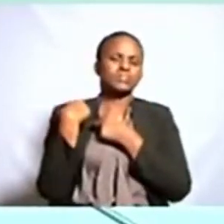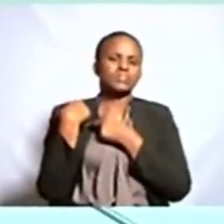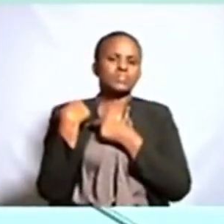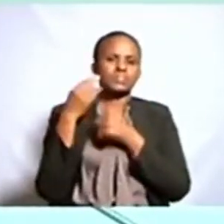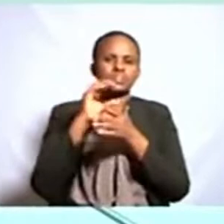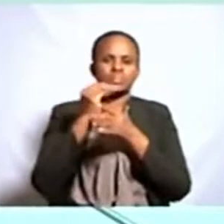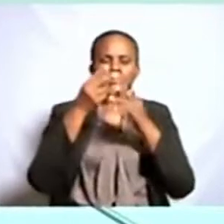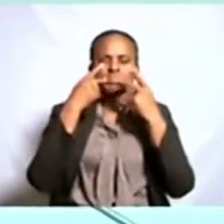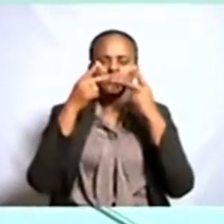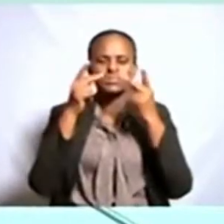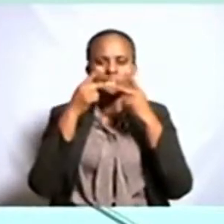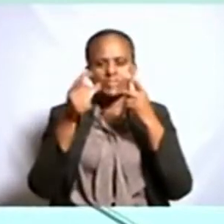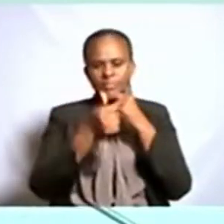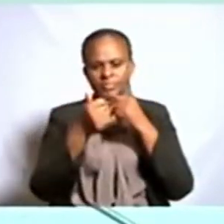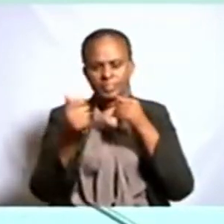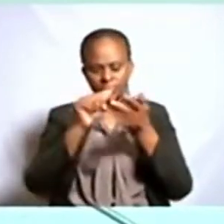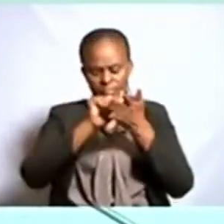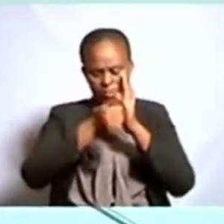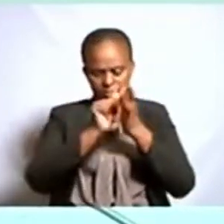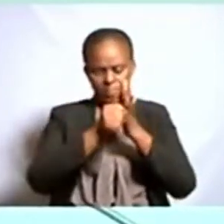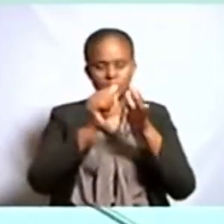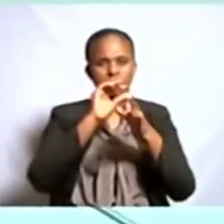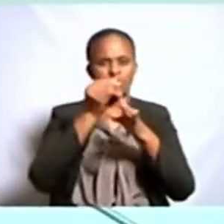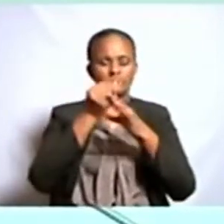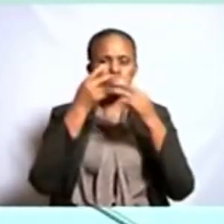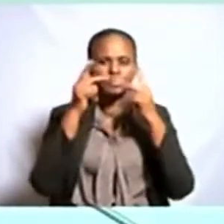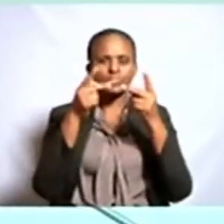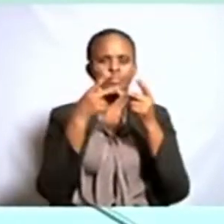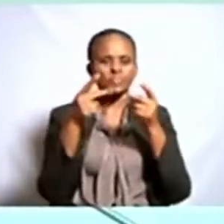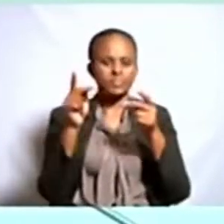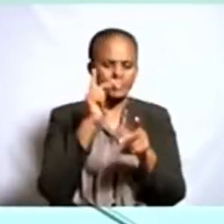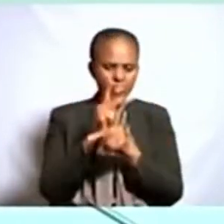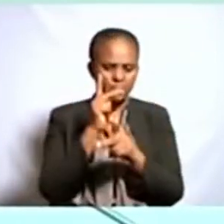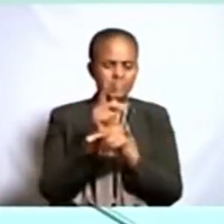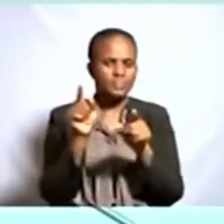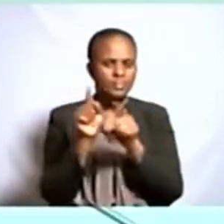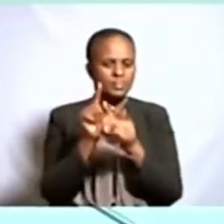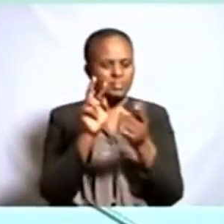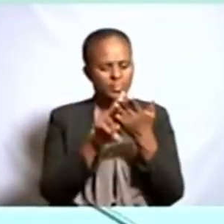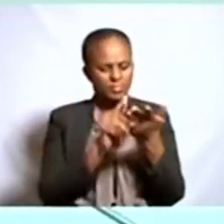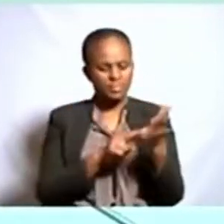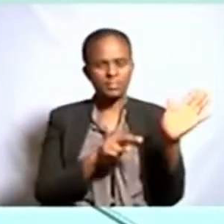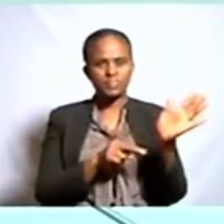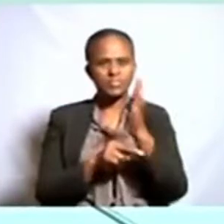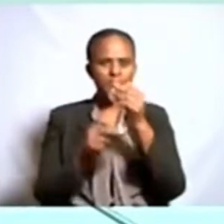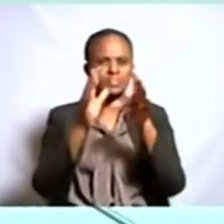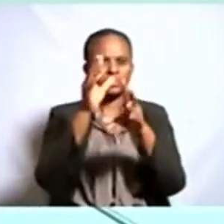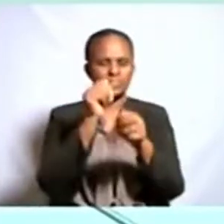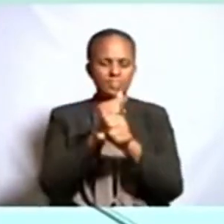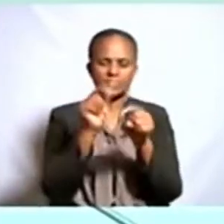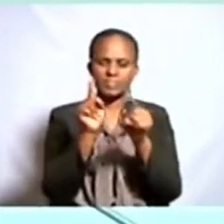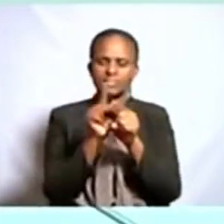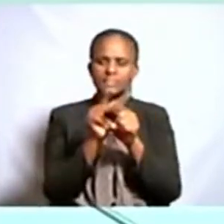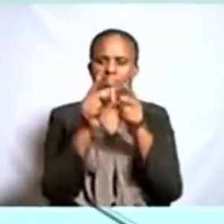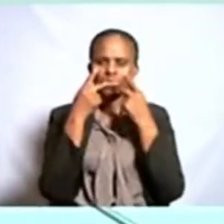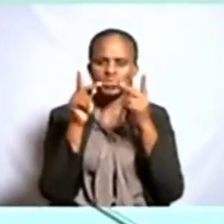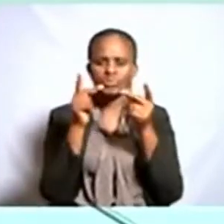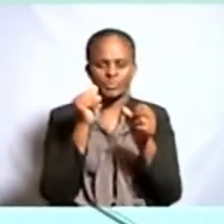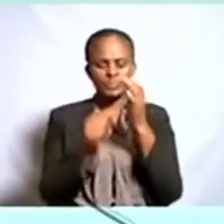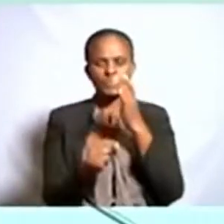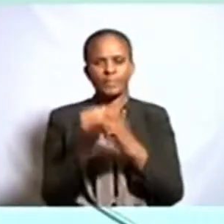any public stores or other articles of public property must keep and maintain a record of the receipt and issue of such public